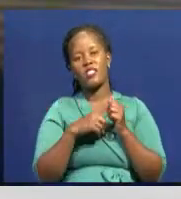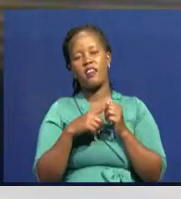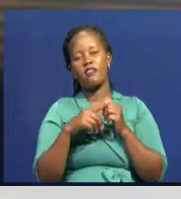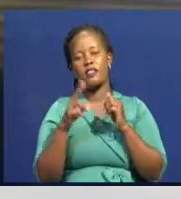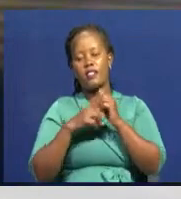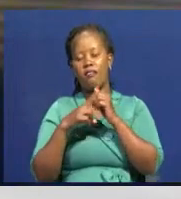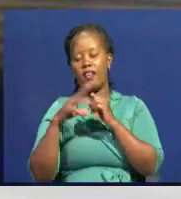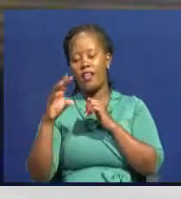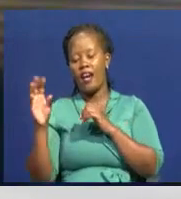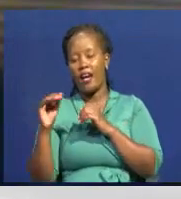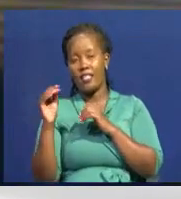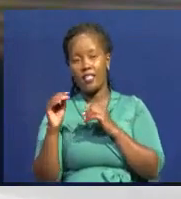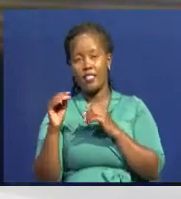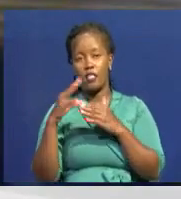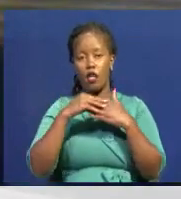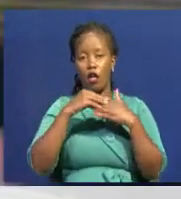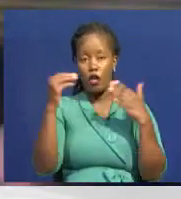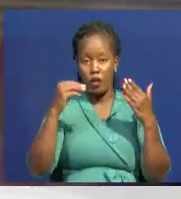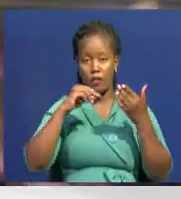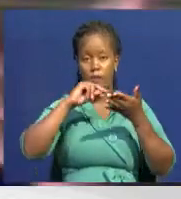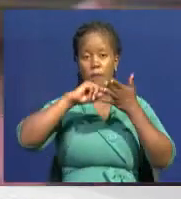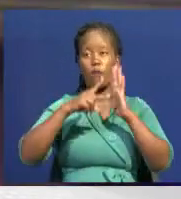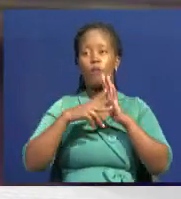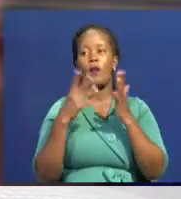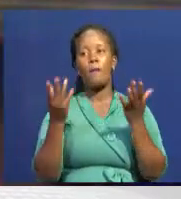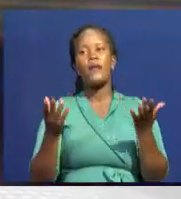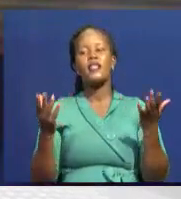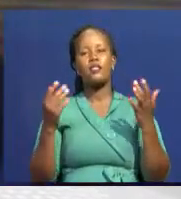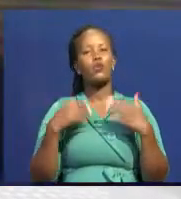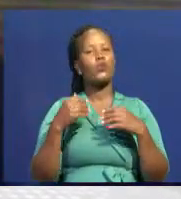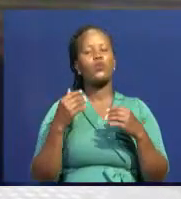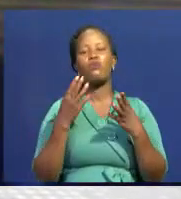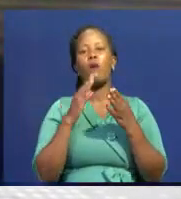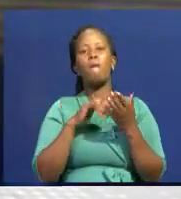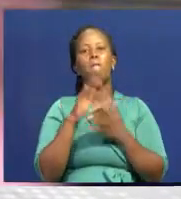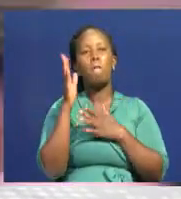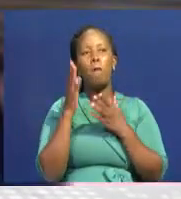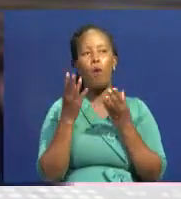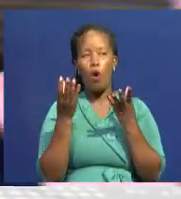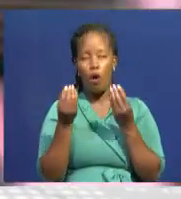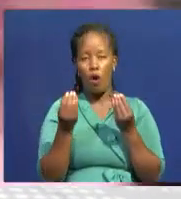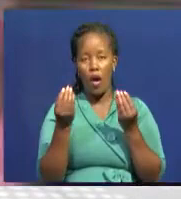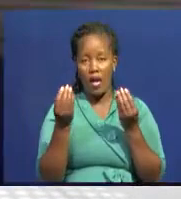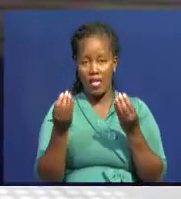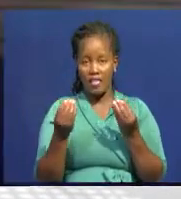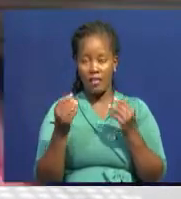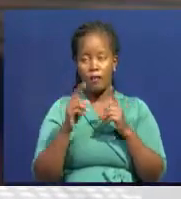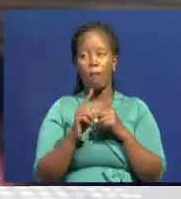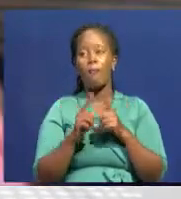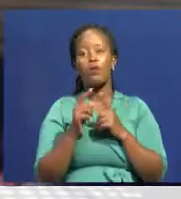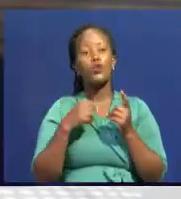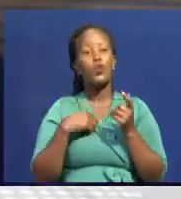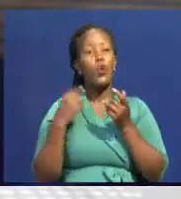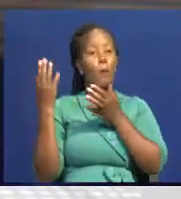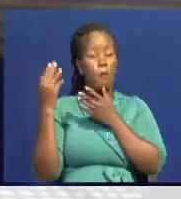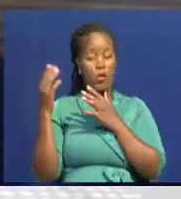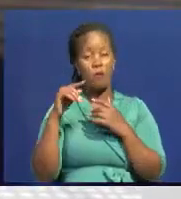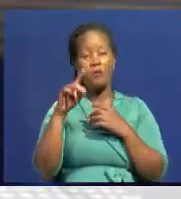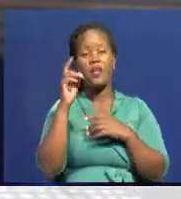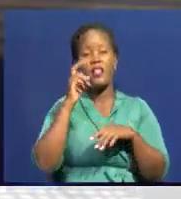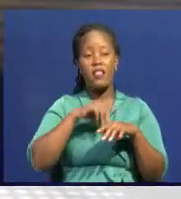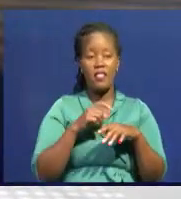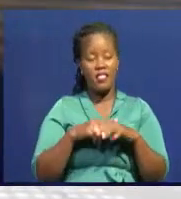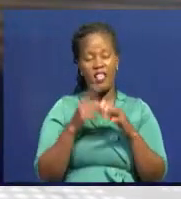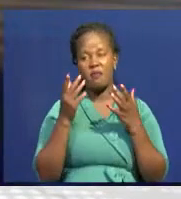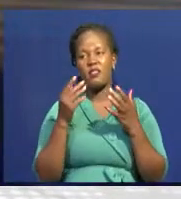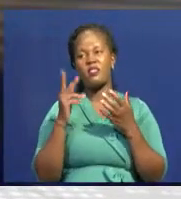$6,000-7,000, right? So it makes it's a lot easier. And I think, and I wish at that particular time when the shilling, and it's still